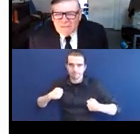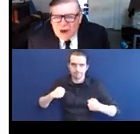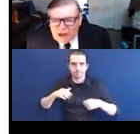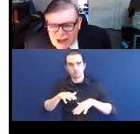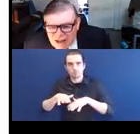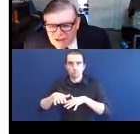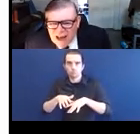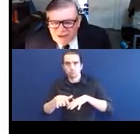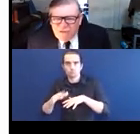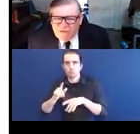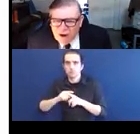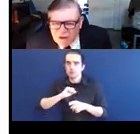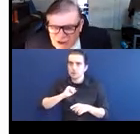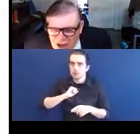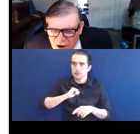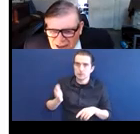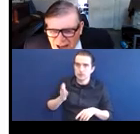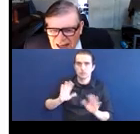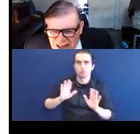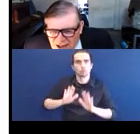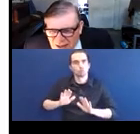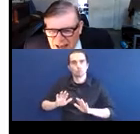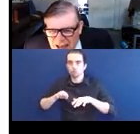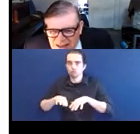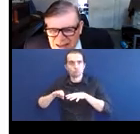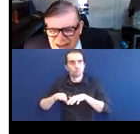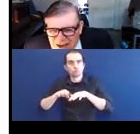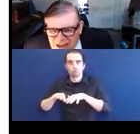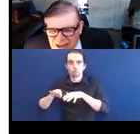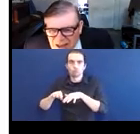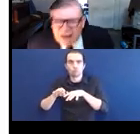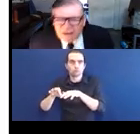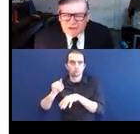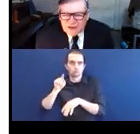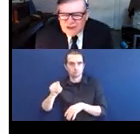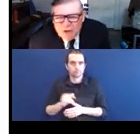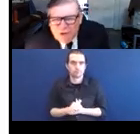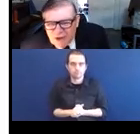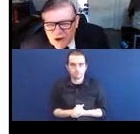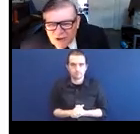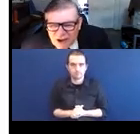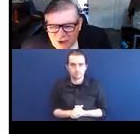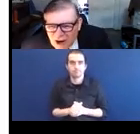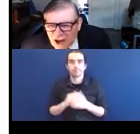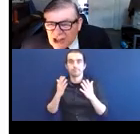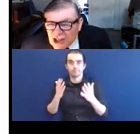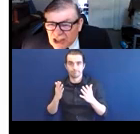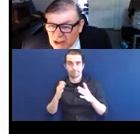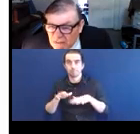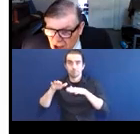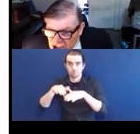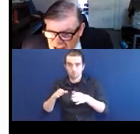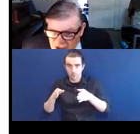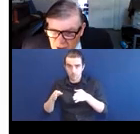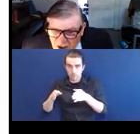So they're marching now down the road, a slow incline into La Paz. You can see the mountains with snow on beyond, and quite a large city.